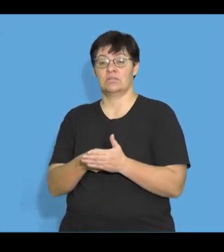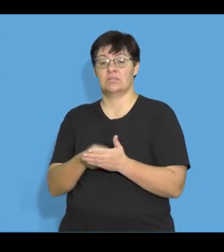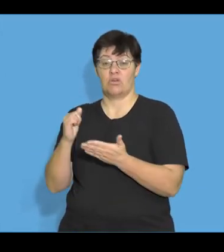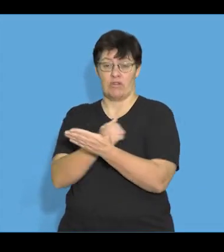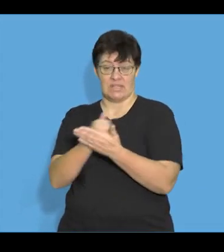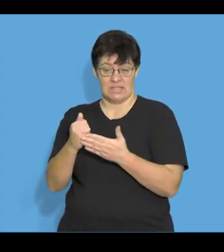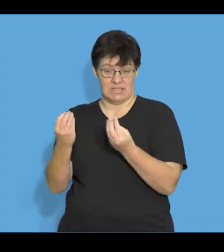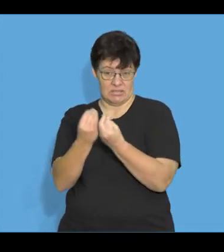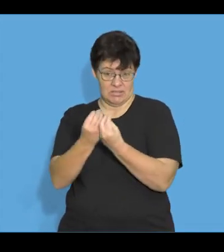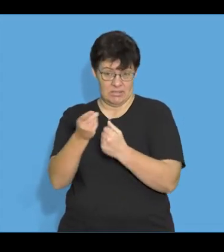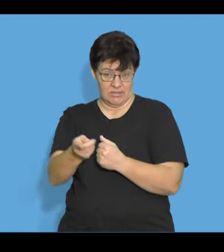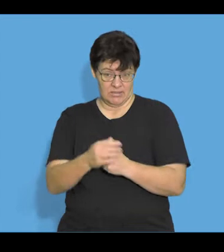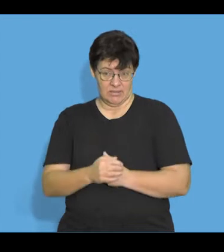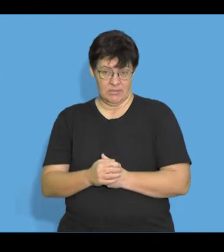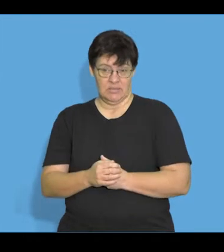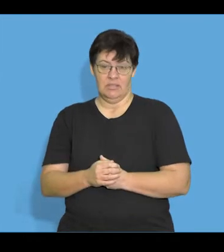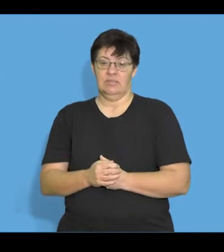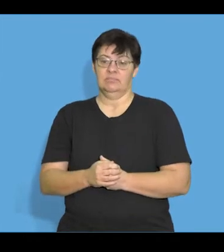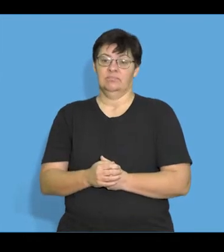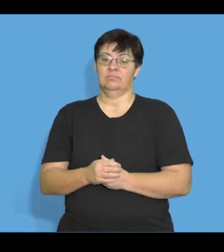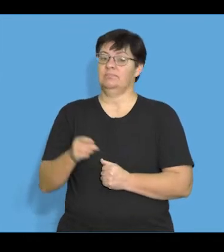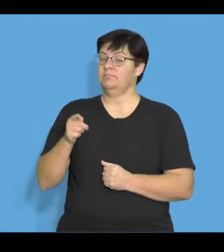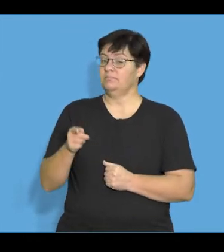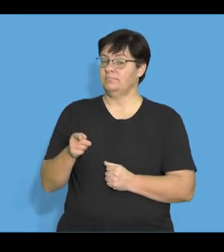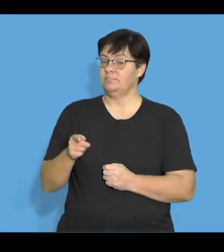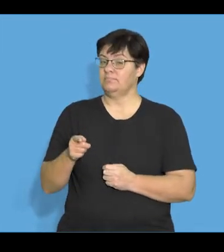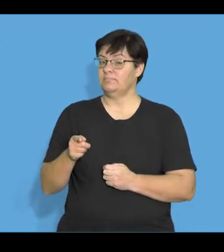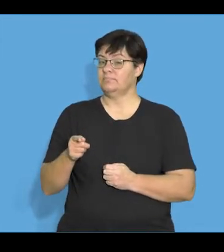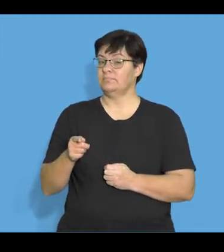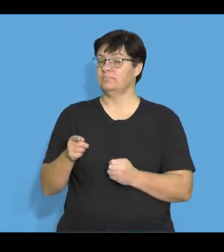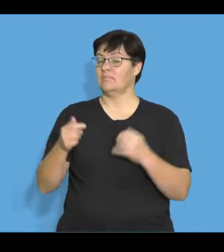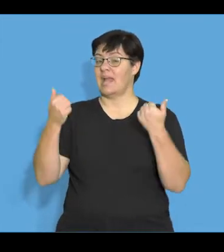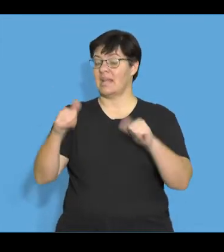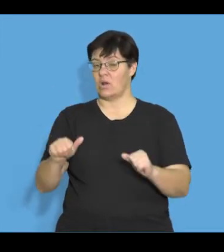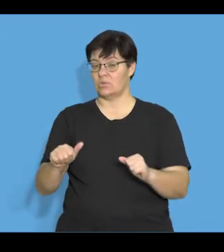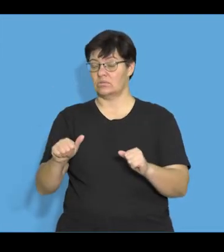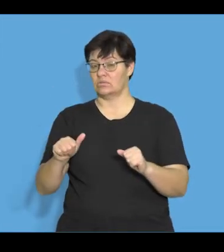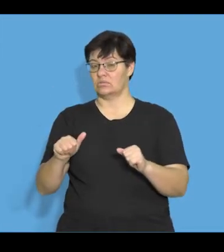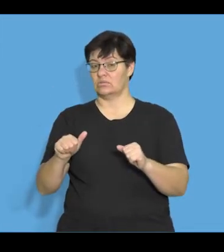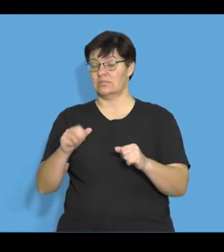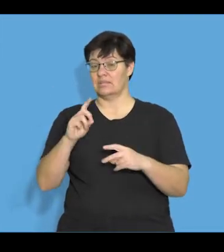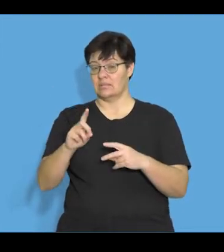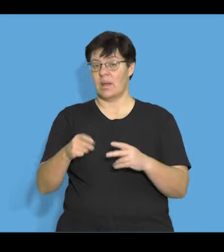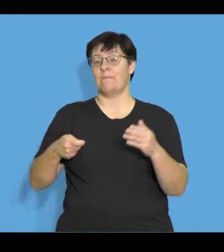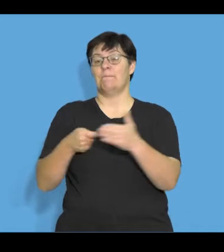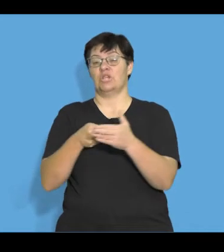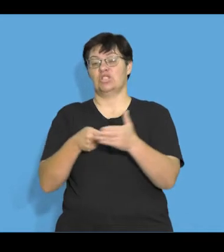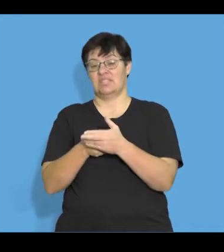credit. Okay, here we go. Account debited is